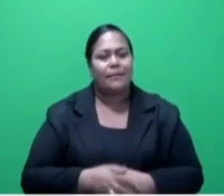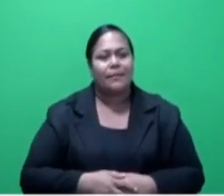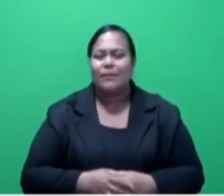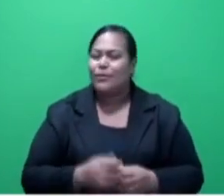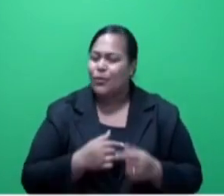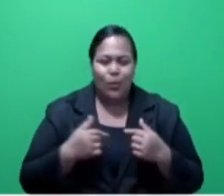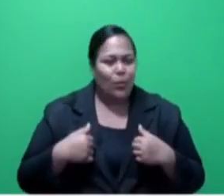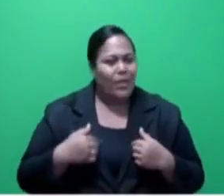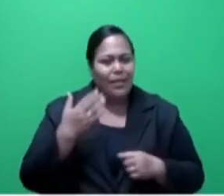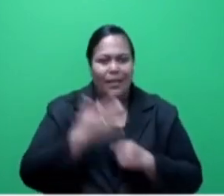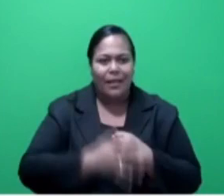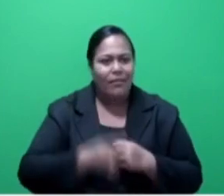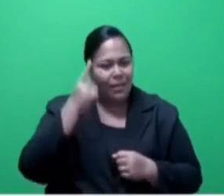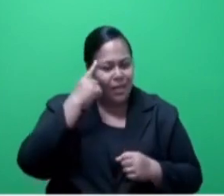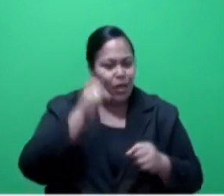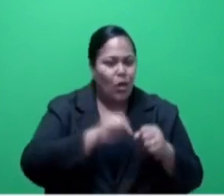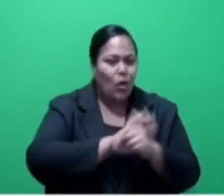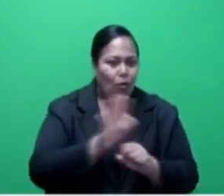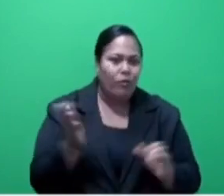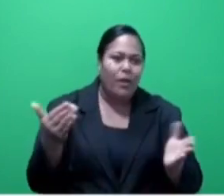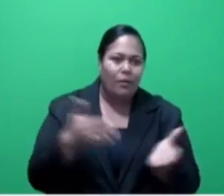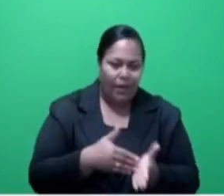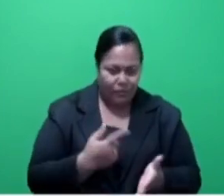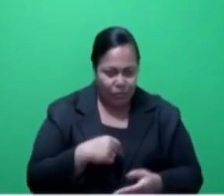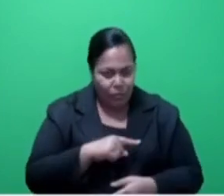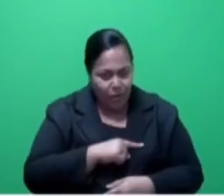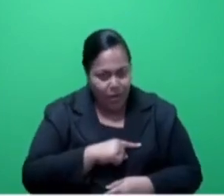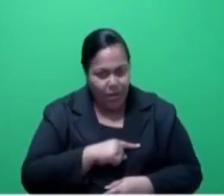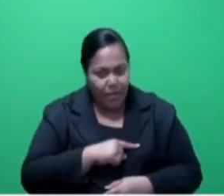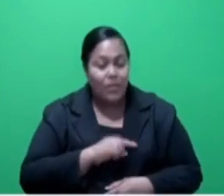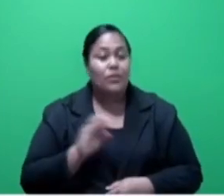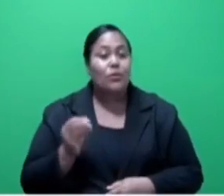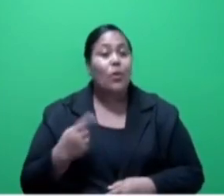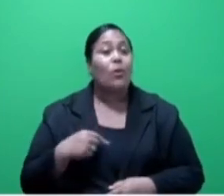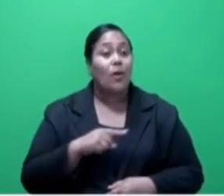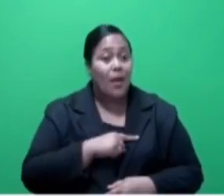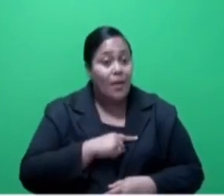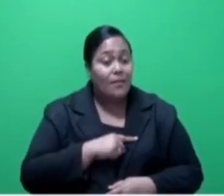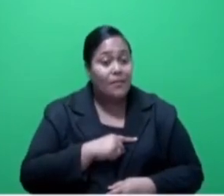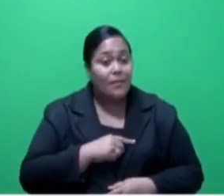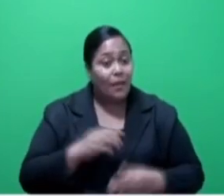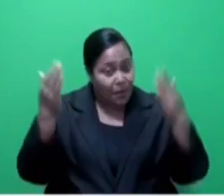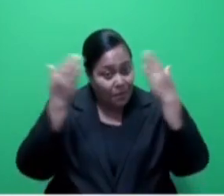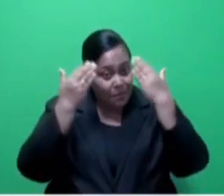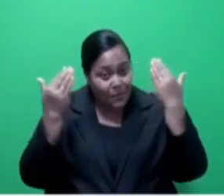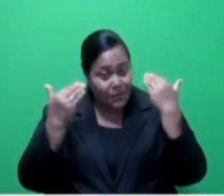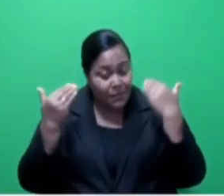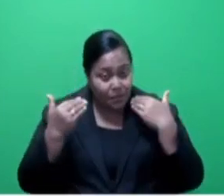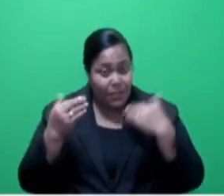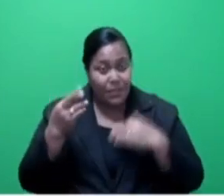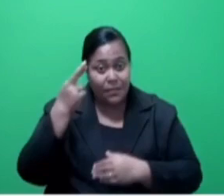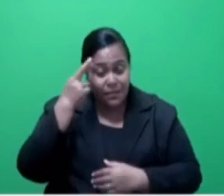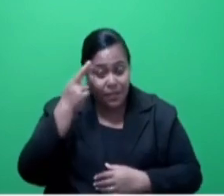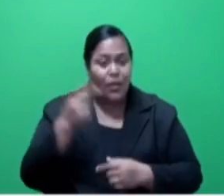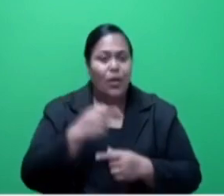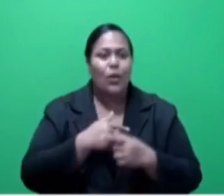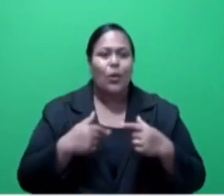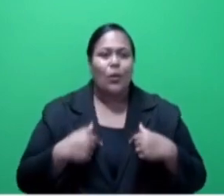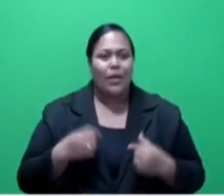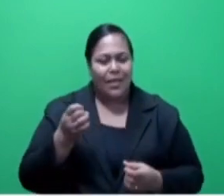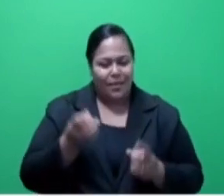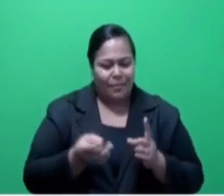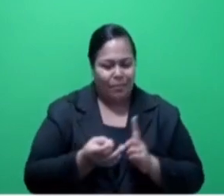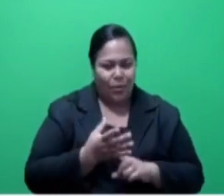predict that. And so we, Mr. Speaker, sir, have been prudent in the way about not just managing the